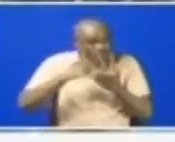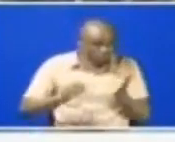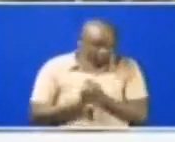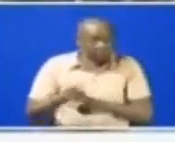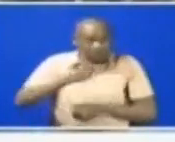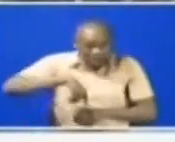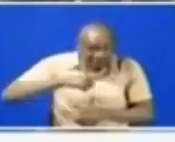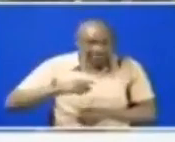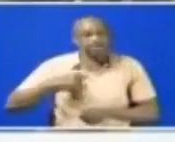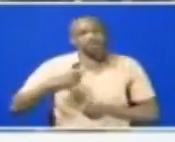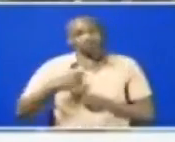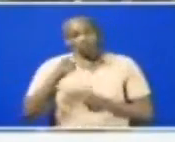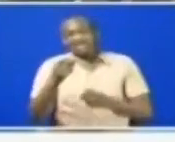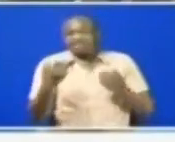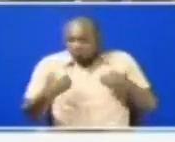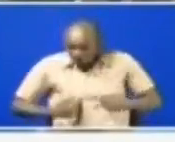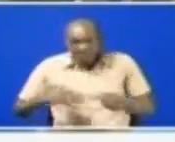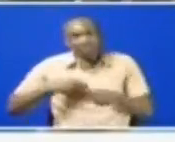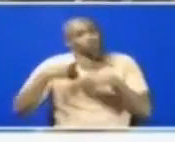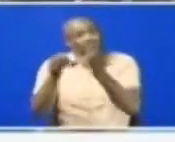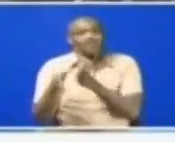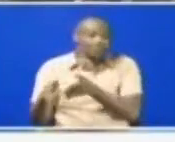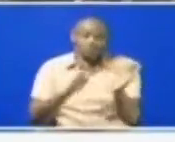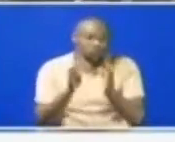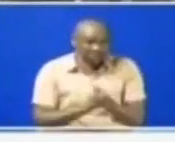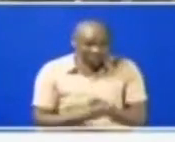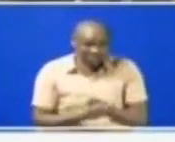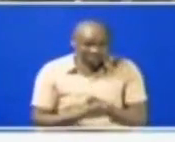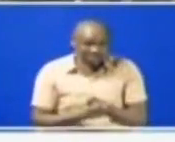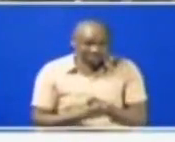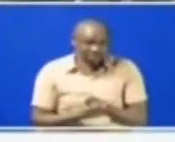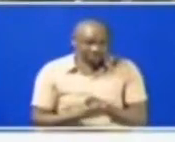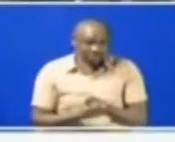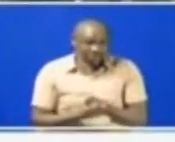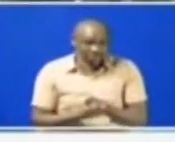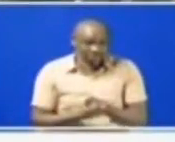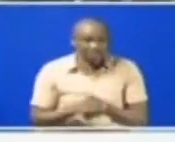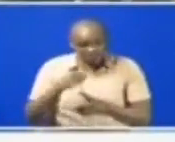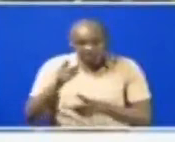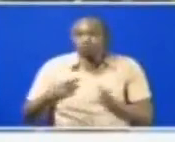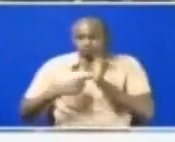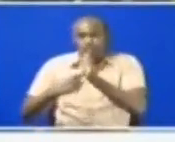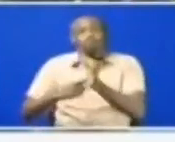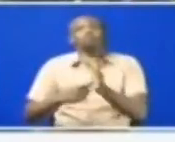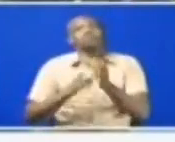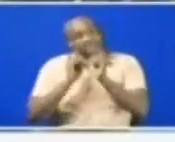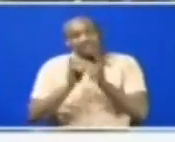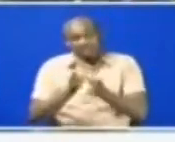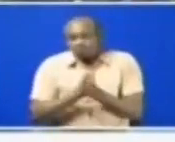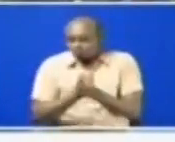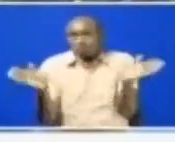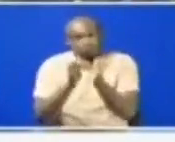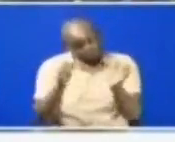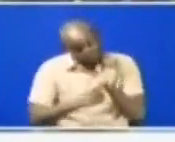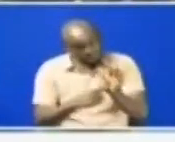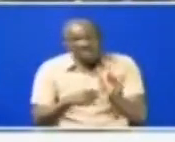us to give these young people an opportunity to expose their talents, and that is what we want. These